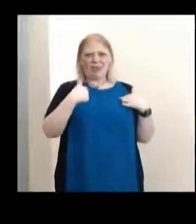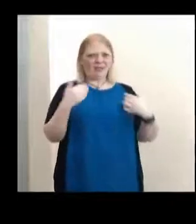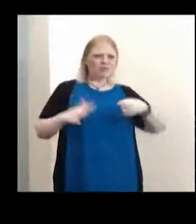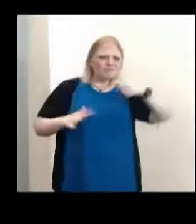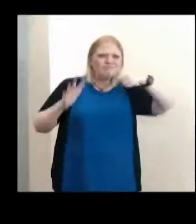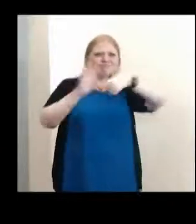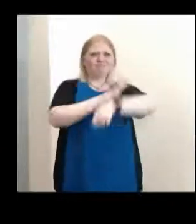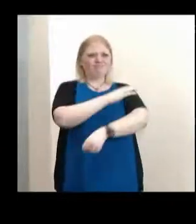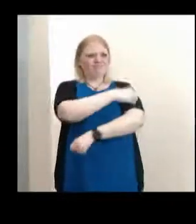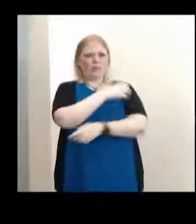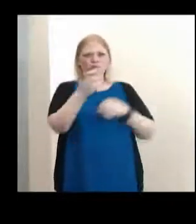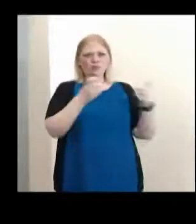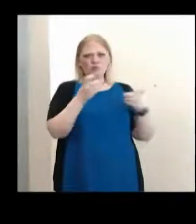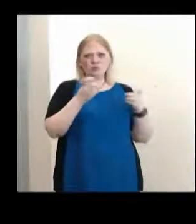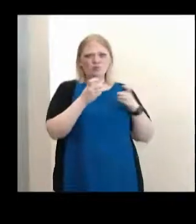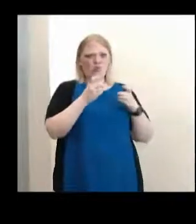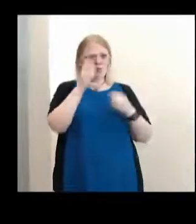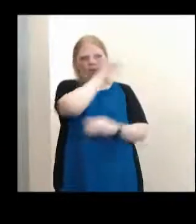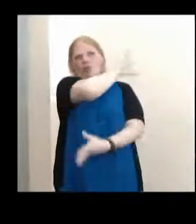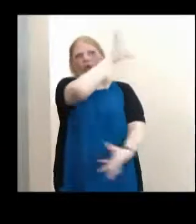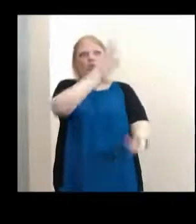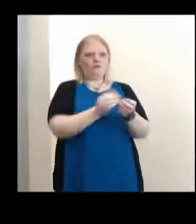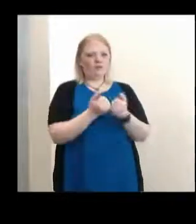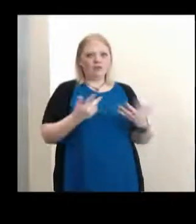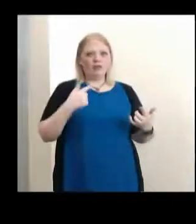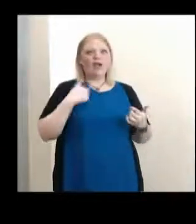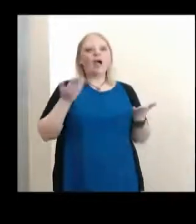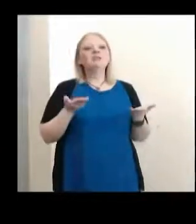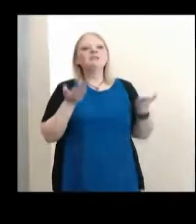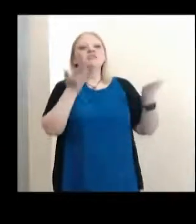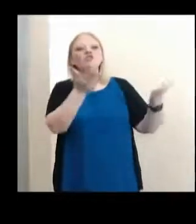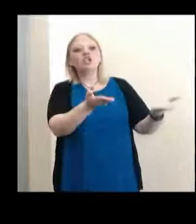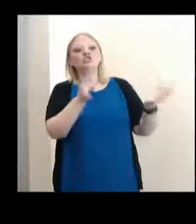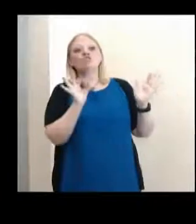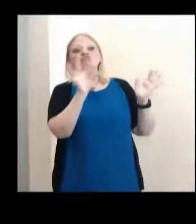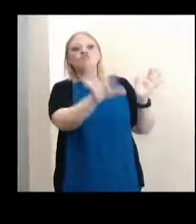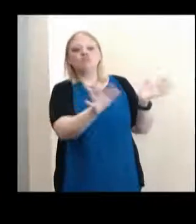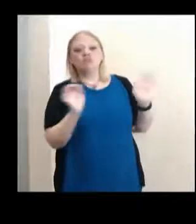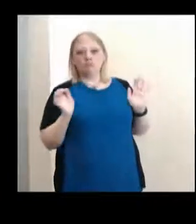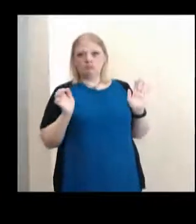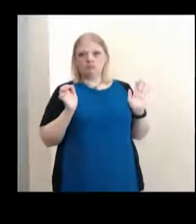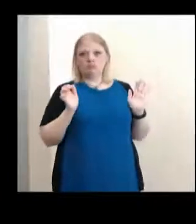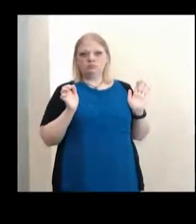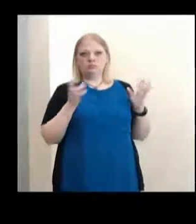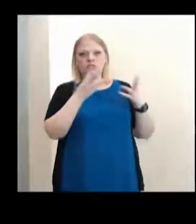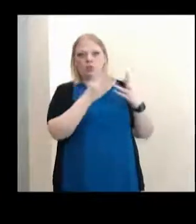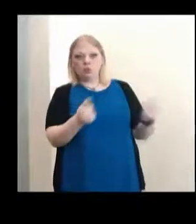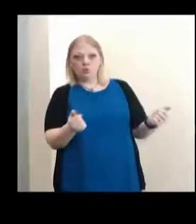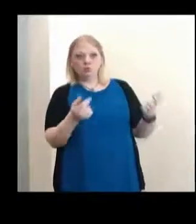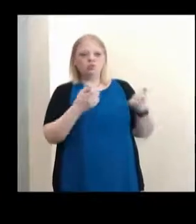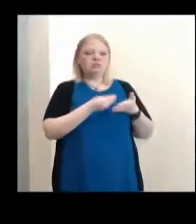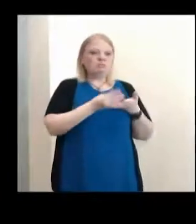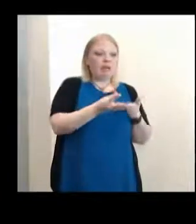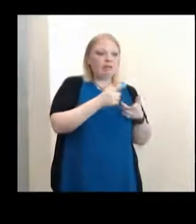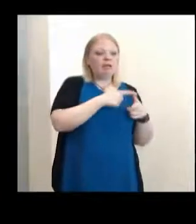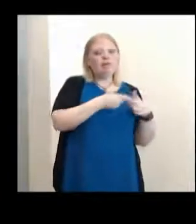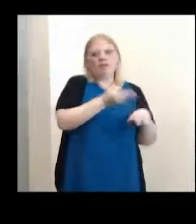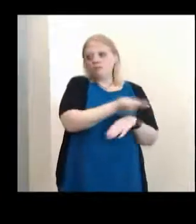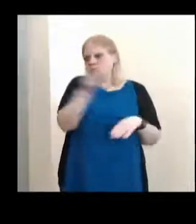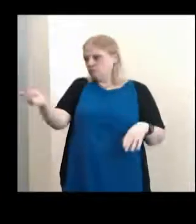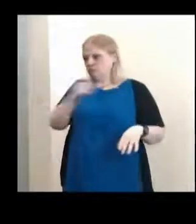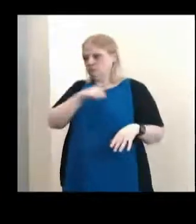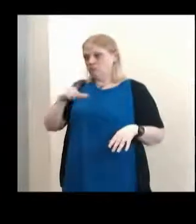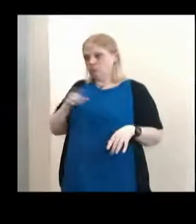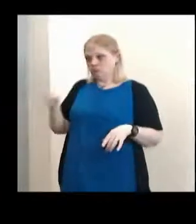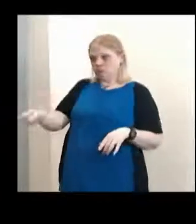and control over it. I make a suggestion, I propose and send over a resolution on spending that goes over to the legislature for their